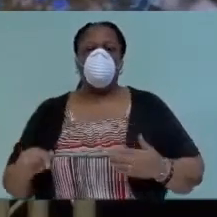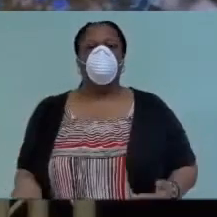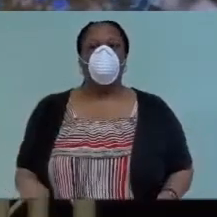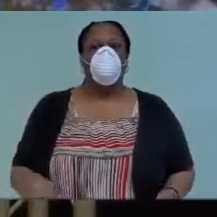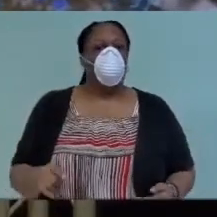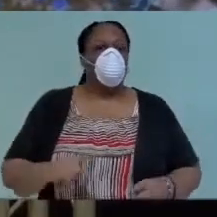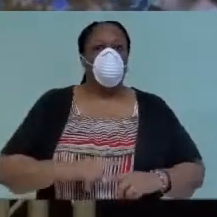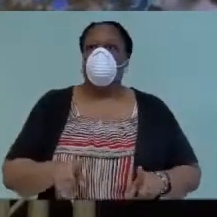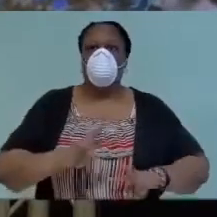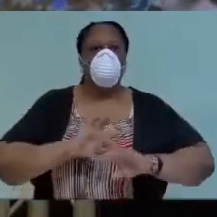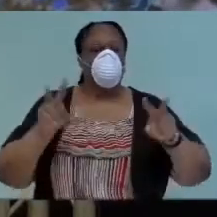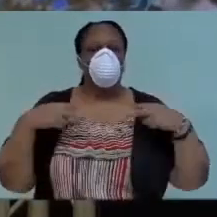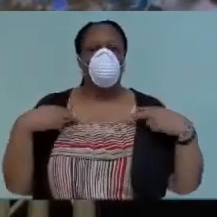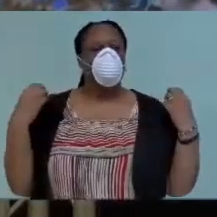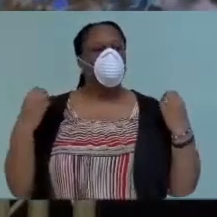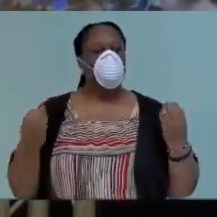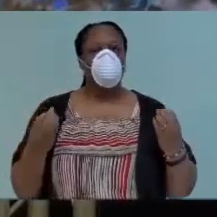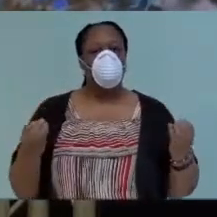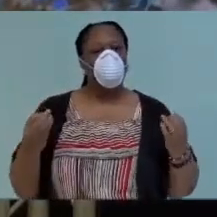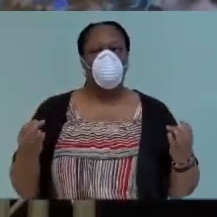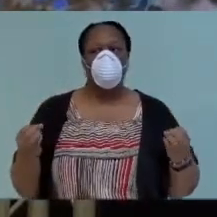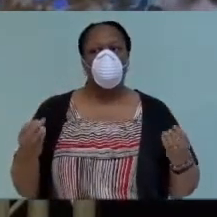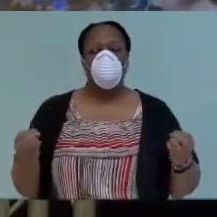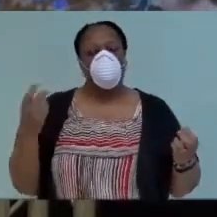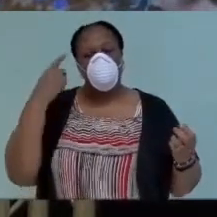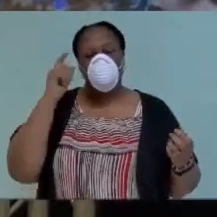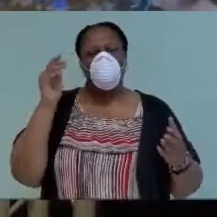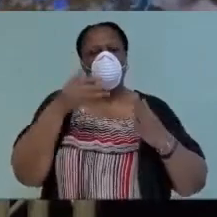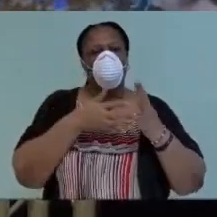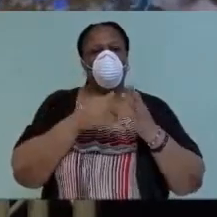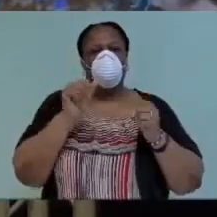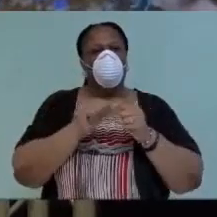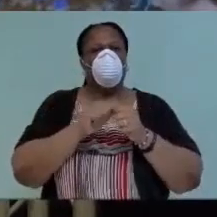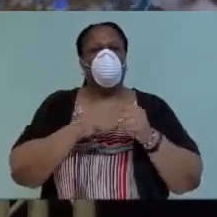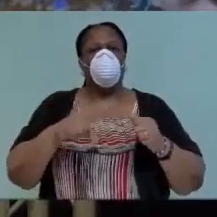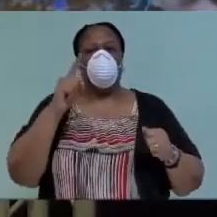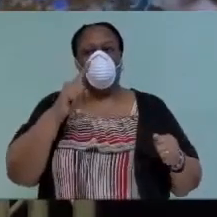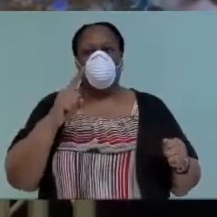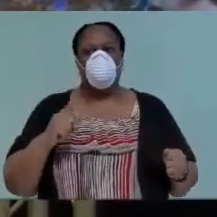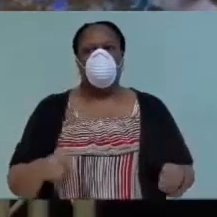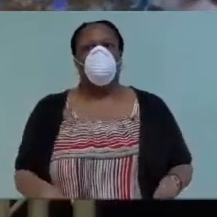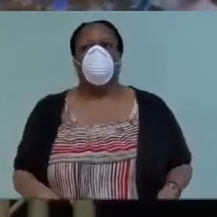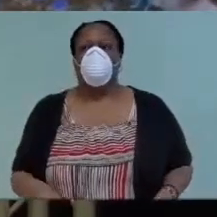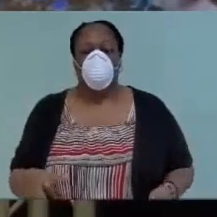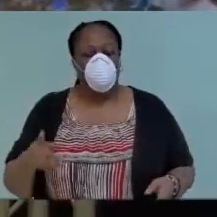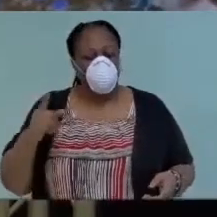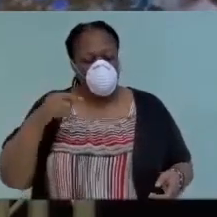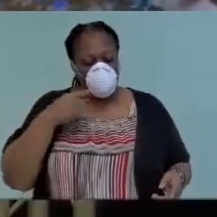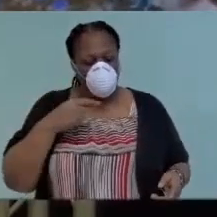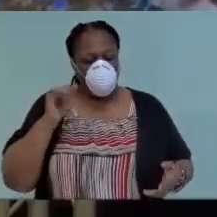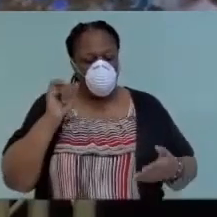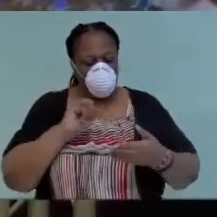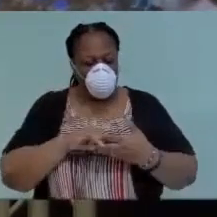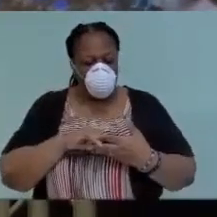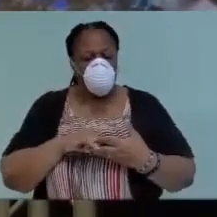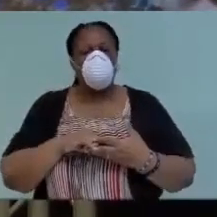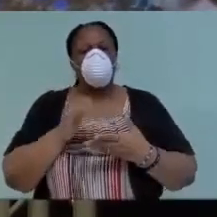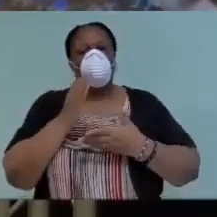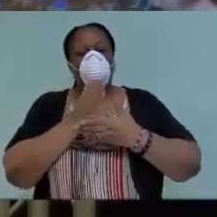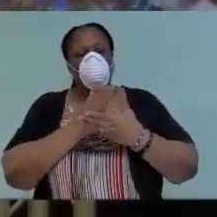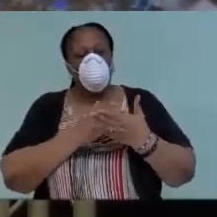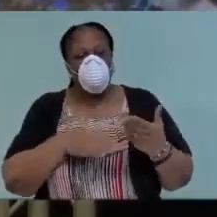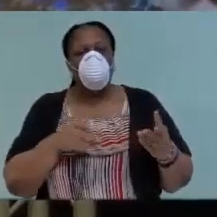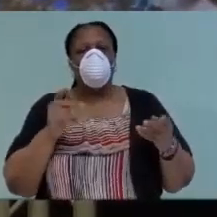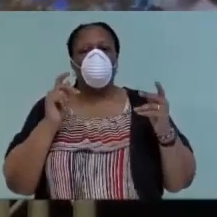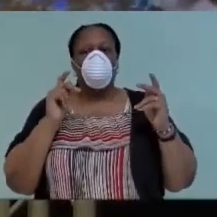possible. The World Health Organization therefore advises that clinicians should use their judgment to determine if a patient